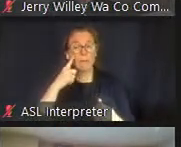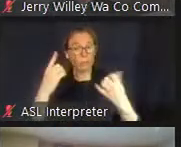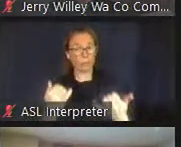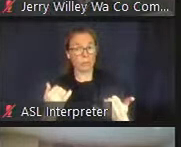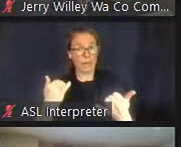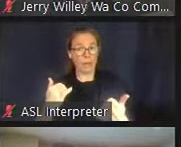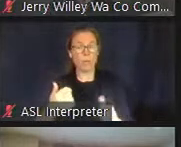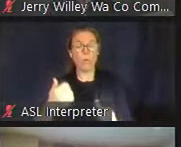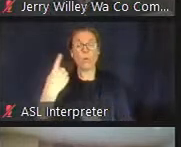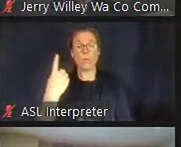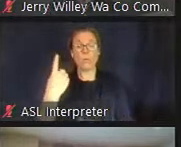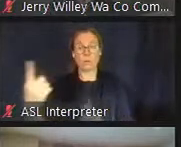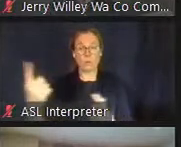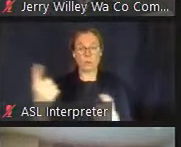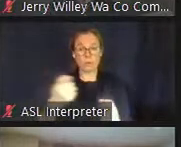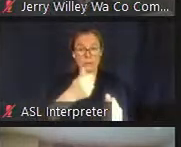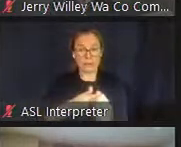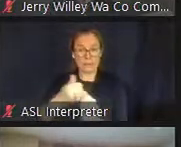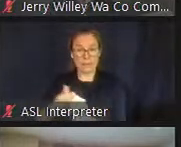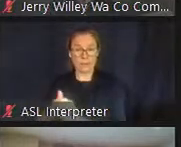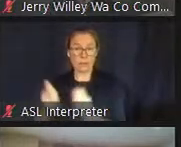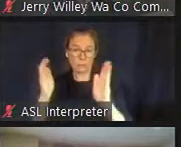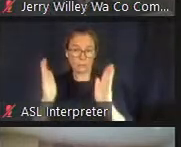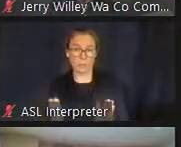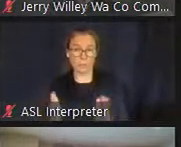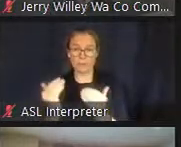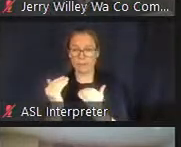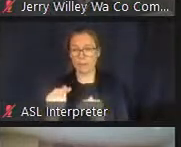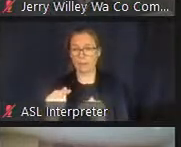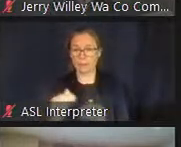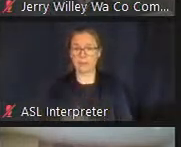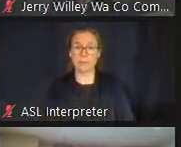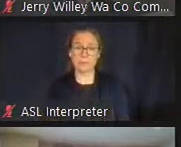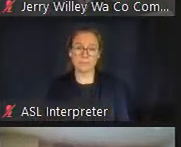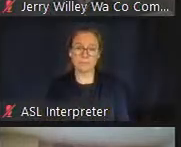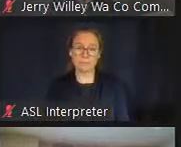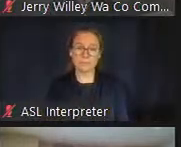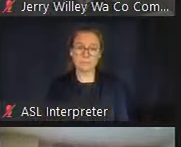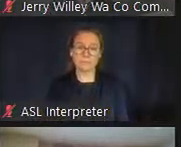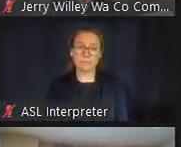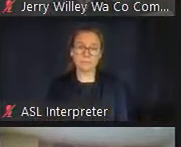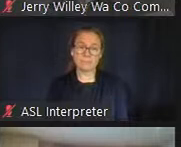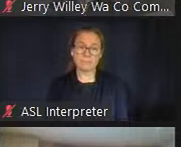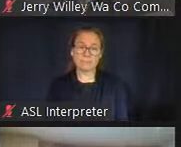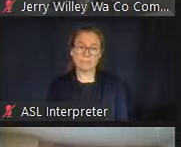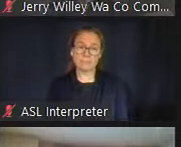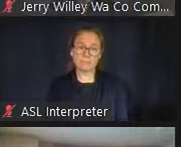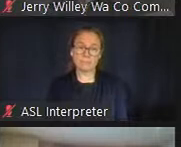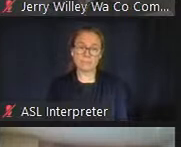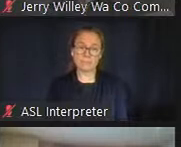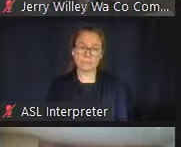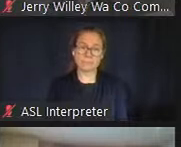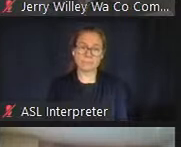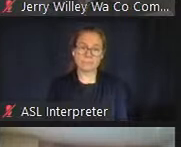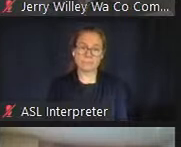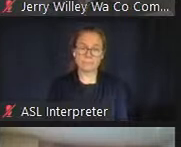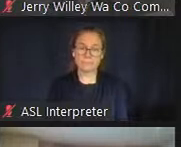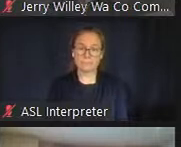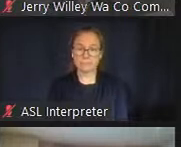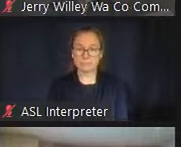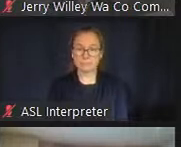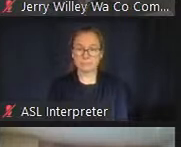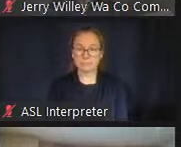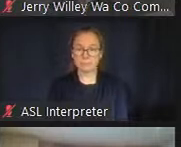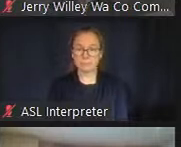the get-go, for the beginning of our town hall, one question or comment is what we're going to